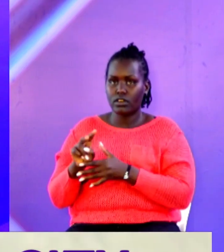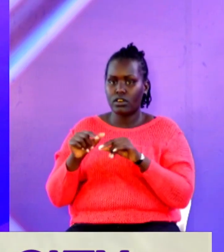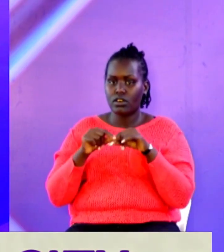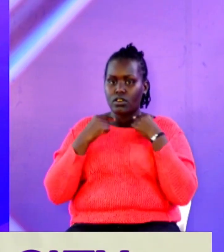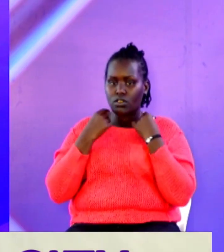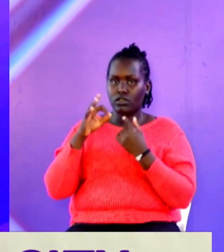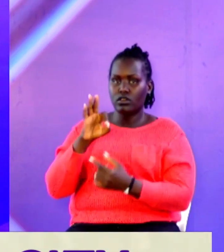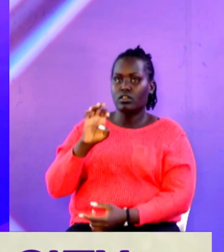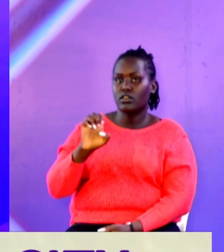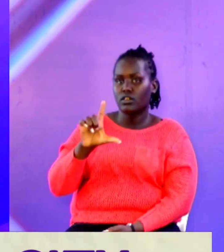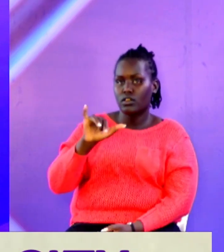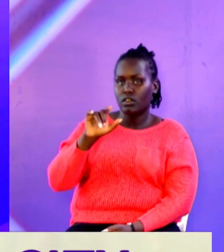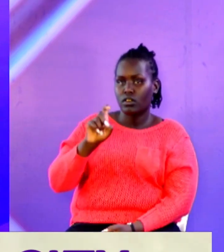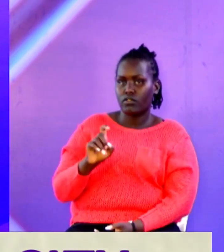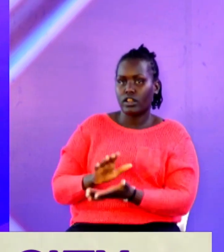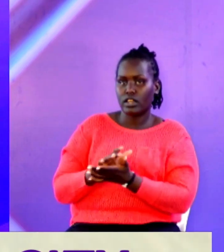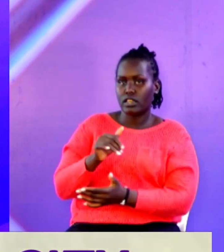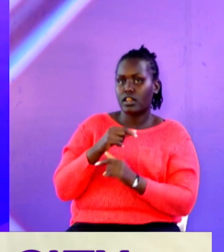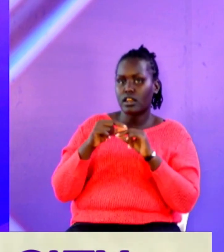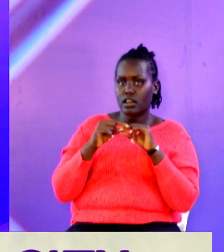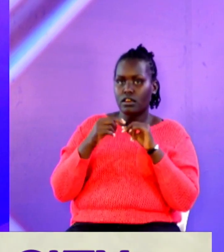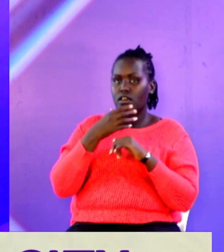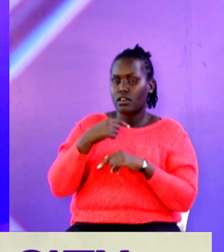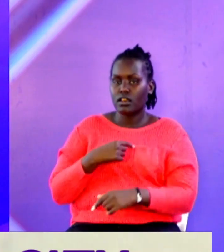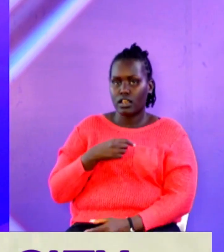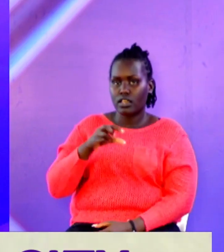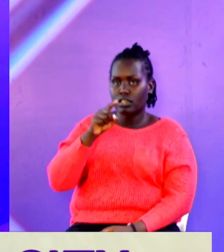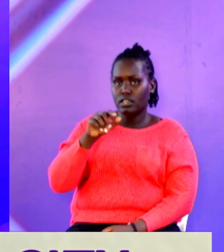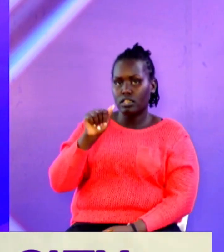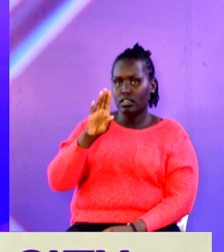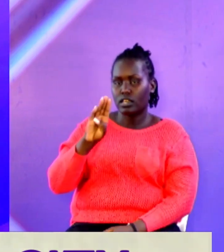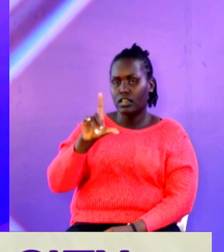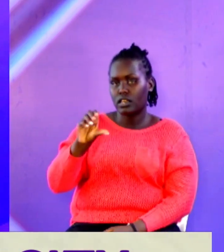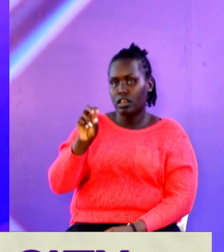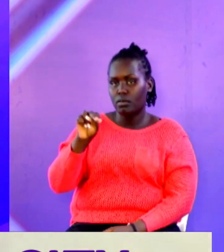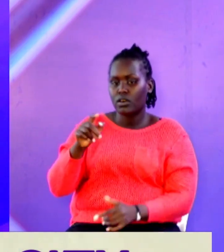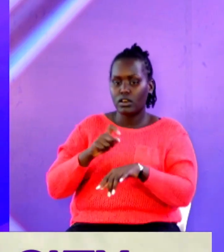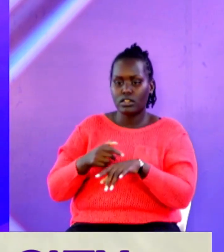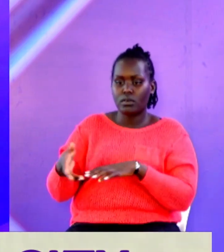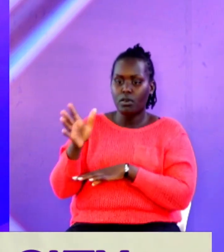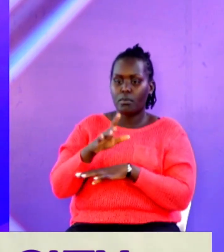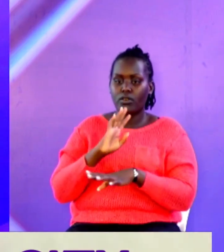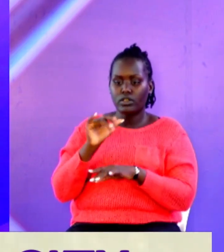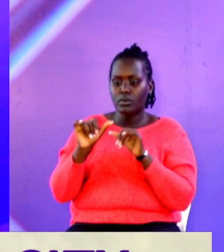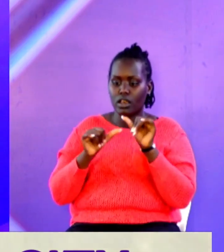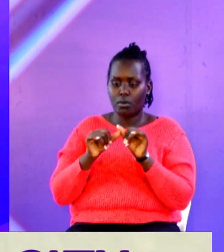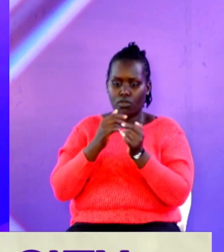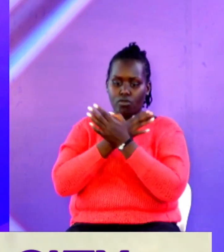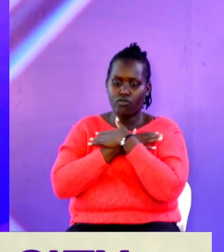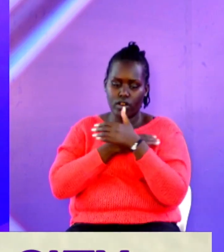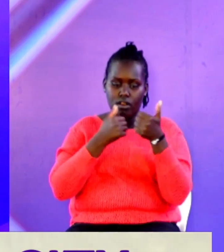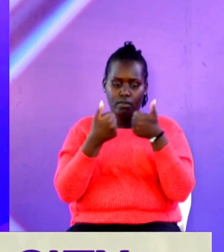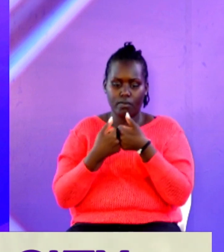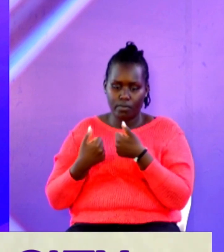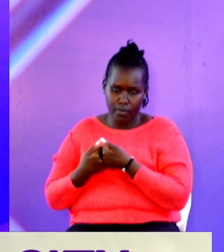Felix Makona. My guest has been Zablon. We are taking a short break. When you come back, we shall be talking about the friendly games. We shall